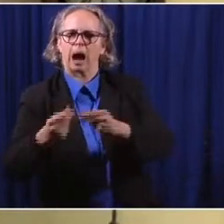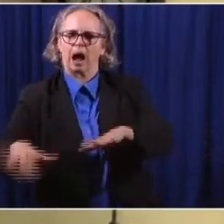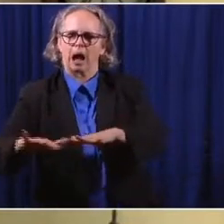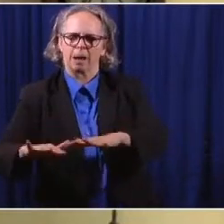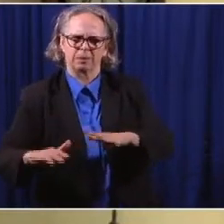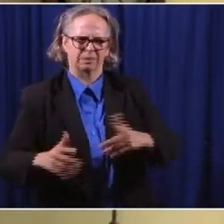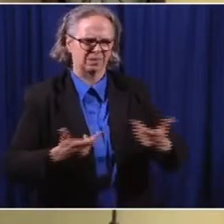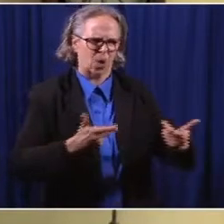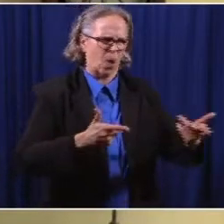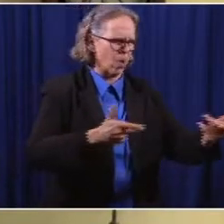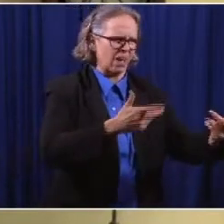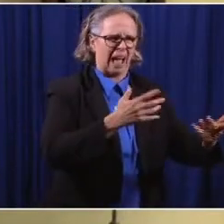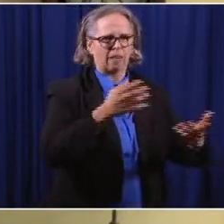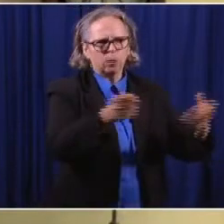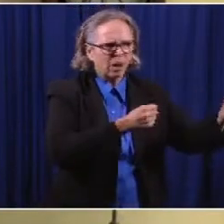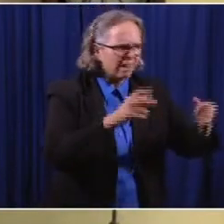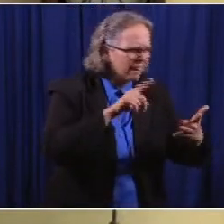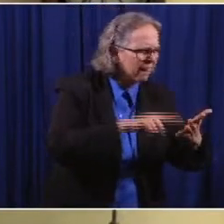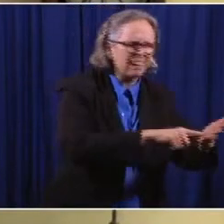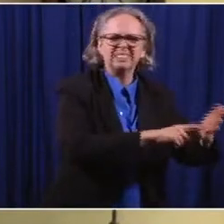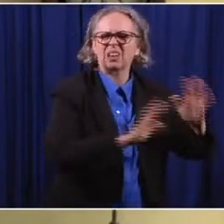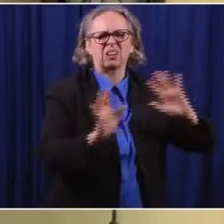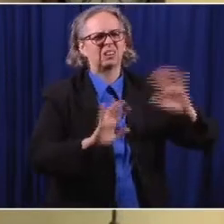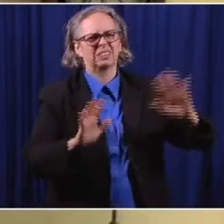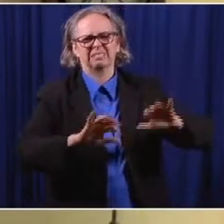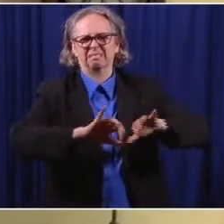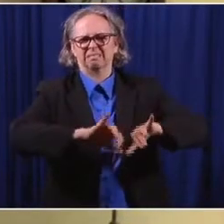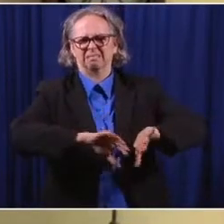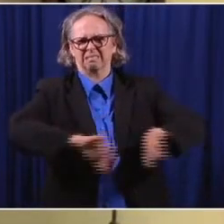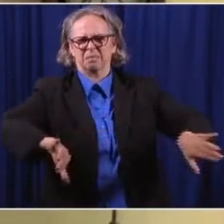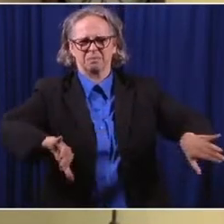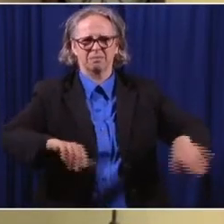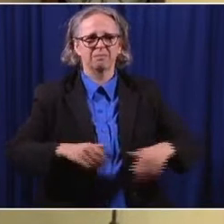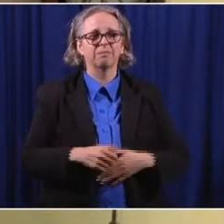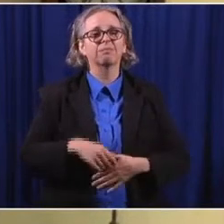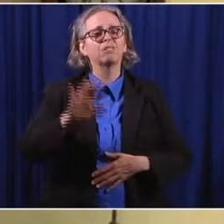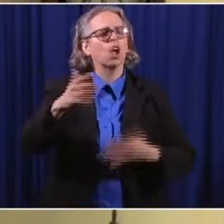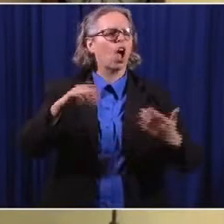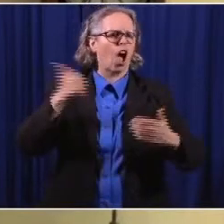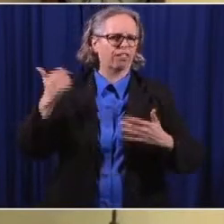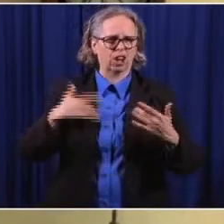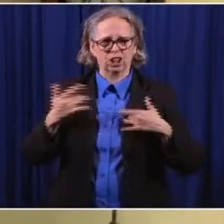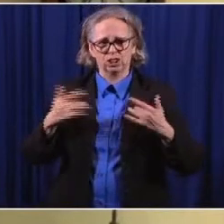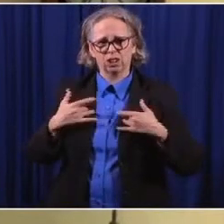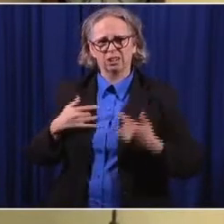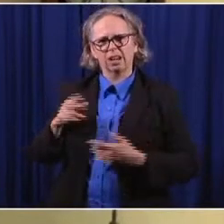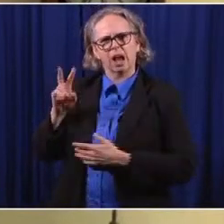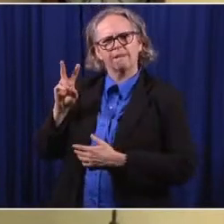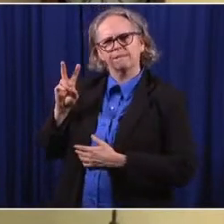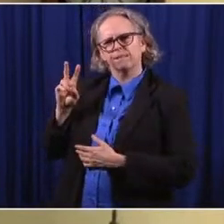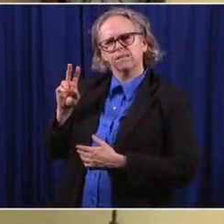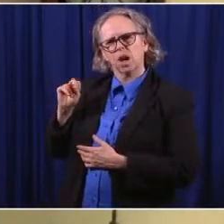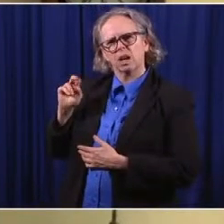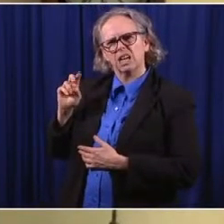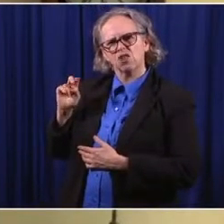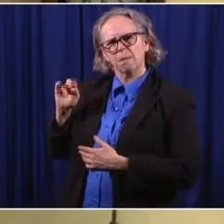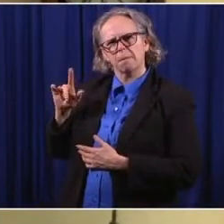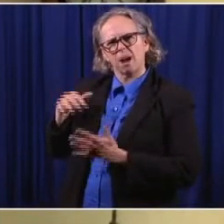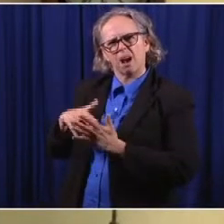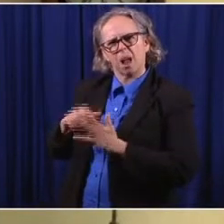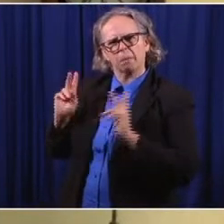think, a big concern is other vulnerable populations. And that 20-year-old can have it and maybe not